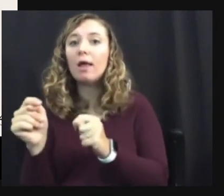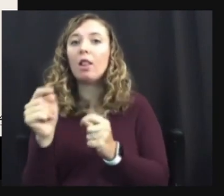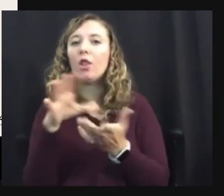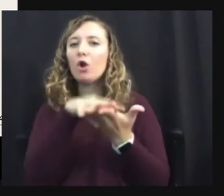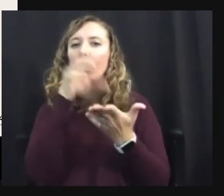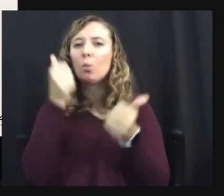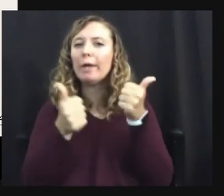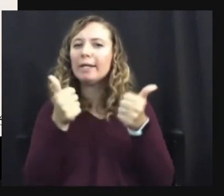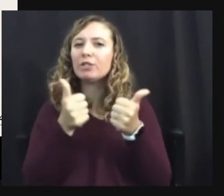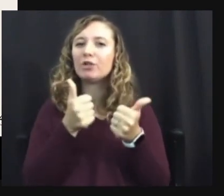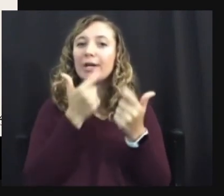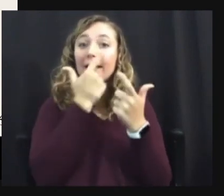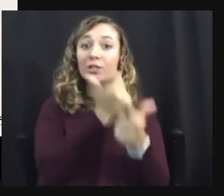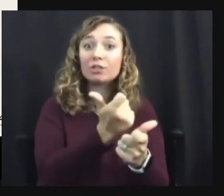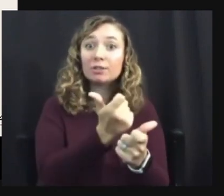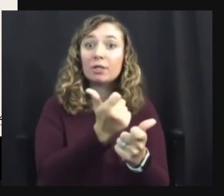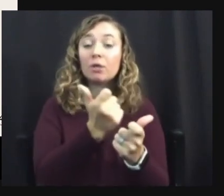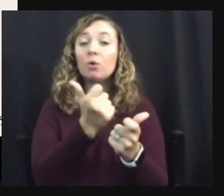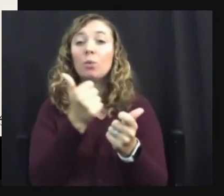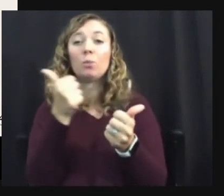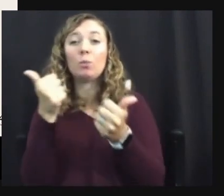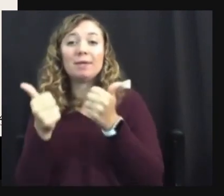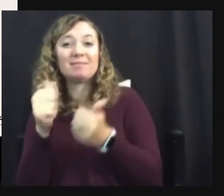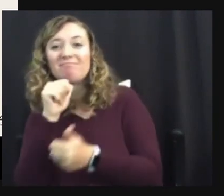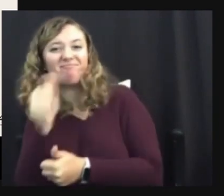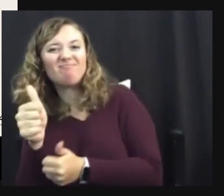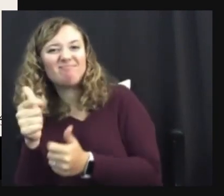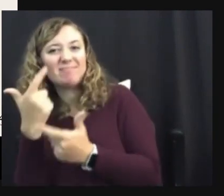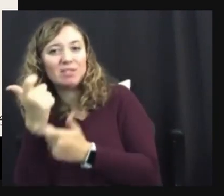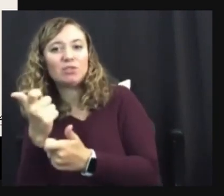engaging their special interest. Um,